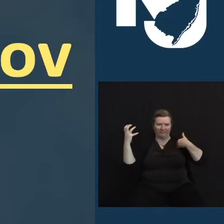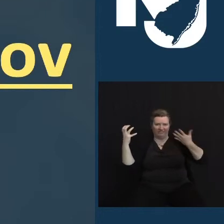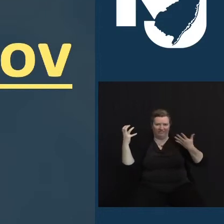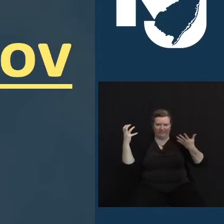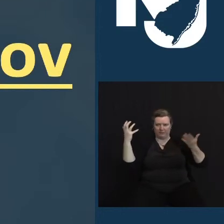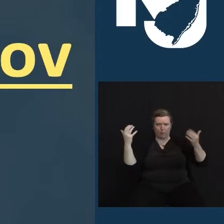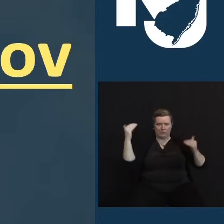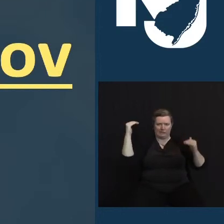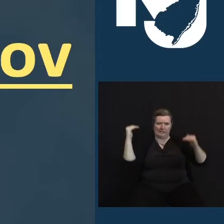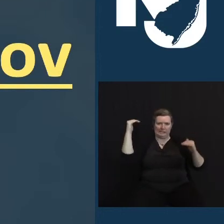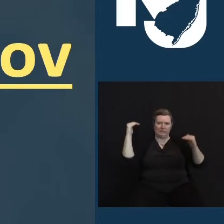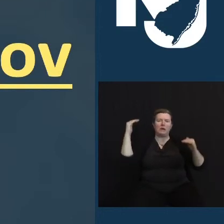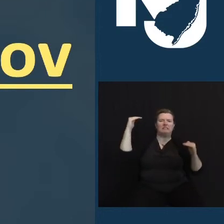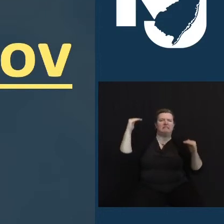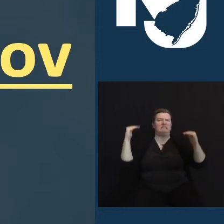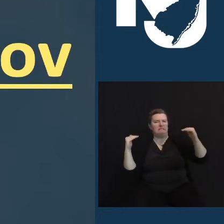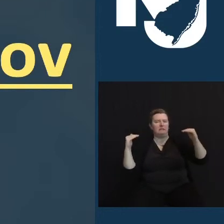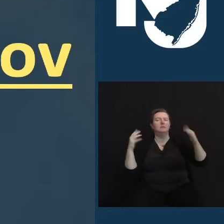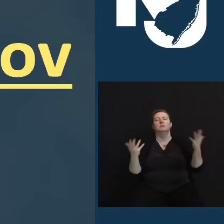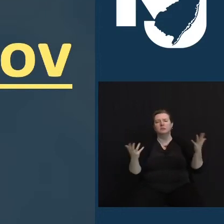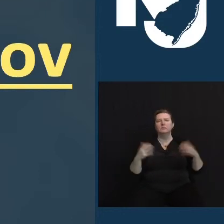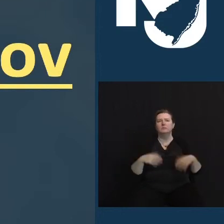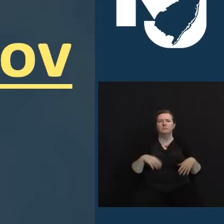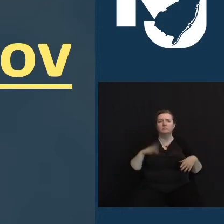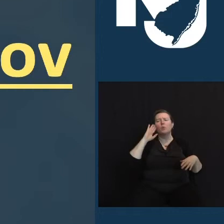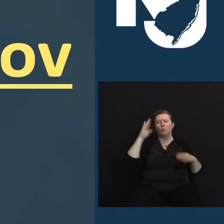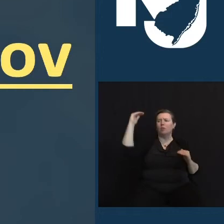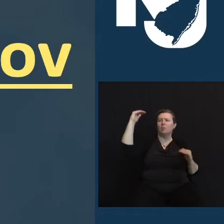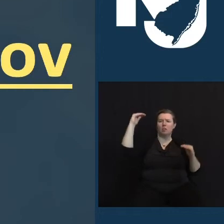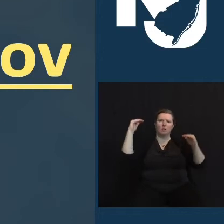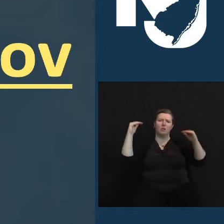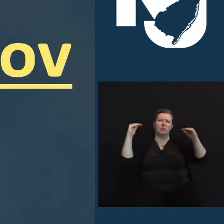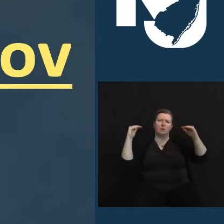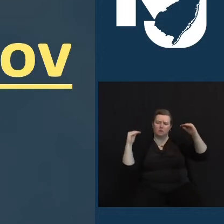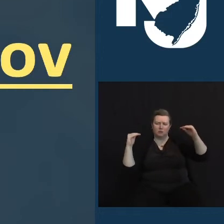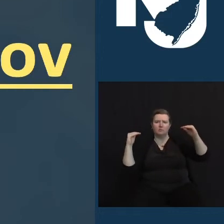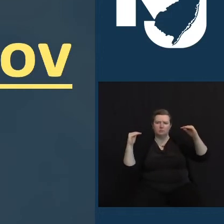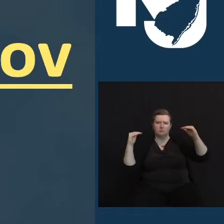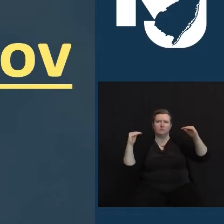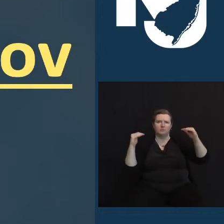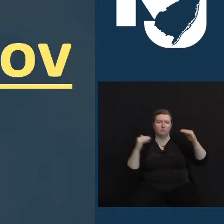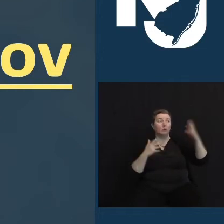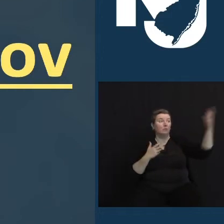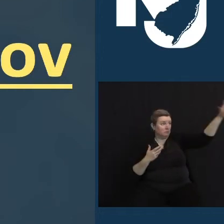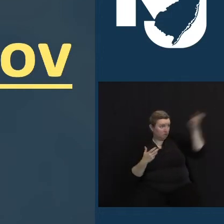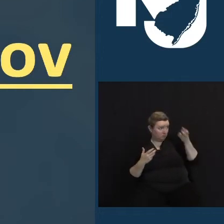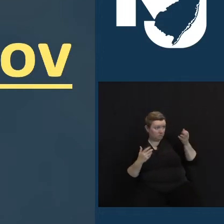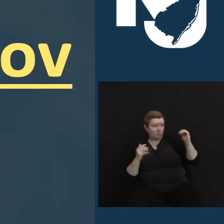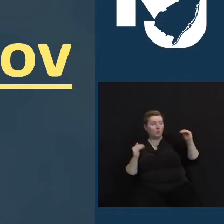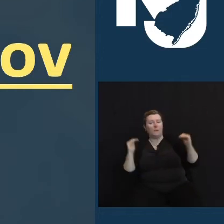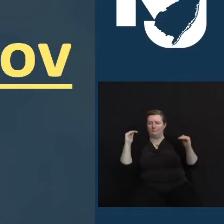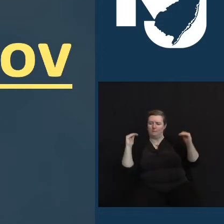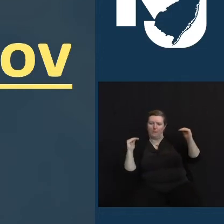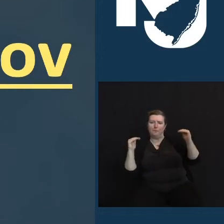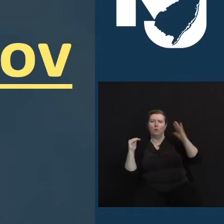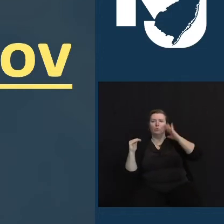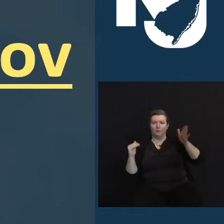are in the if you build it, they will come mode, and the they in that case are vaccine